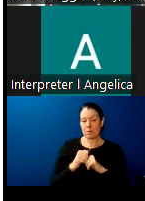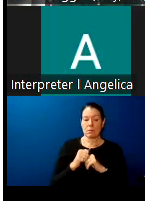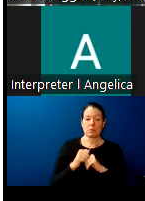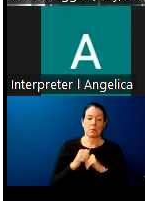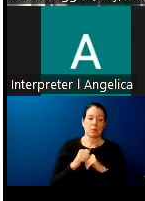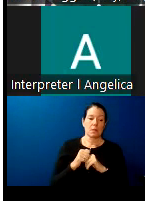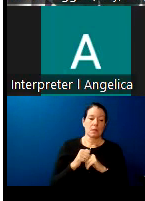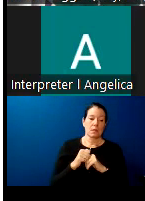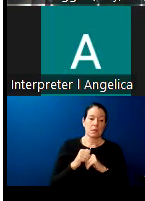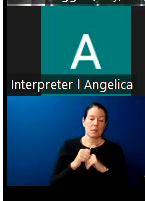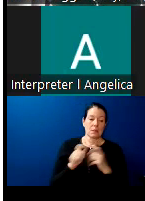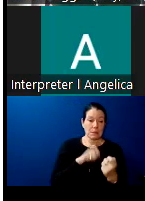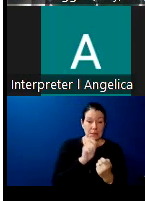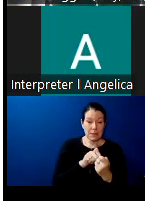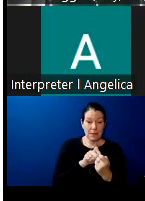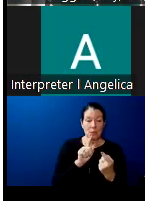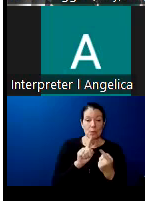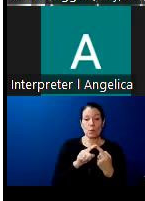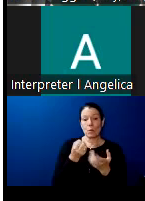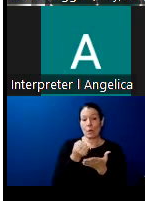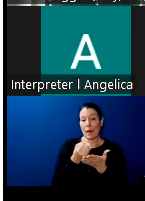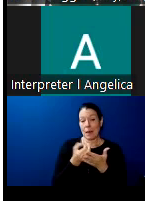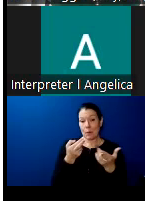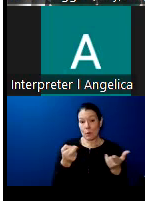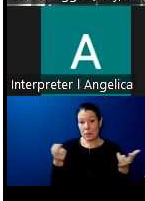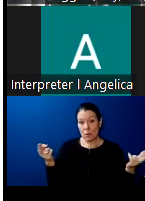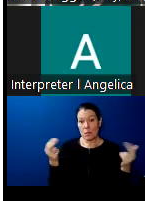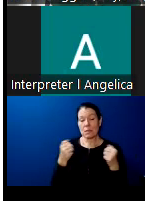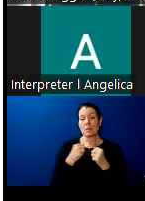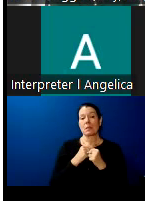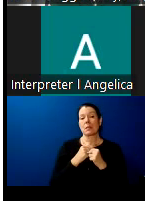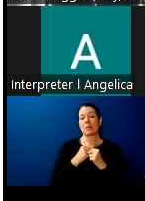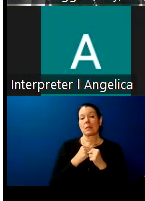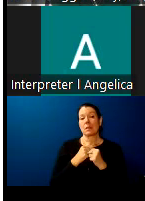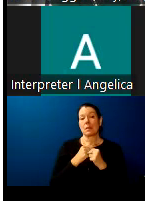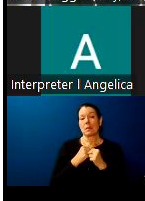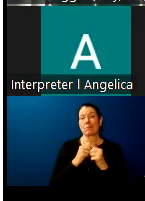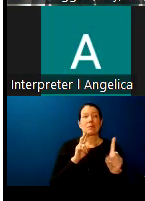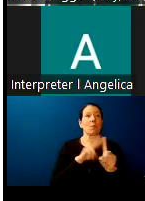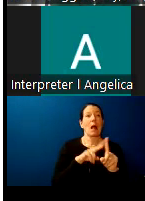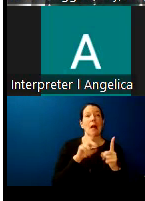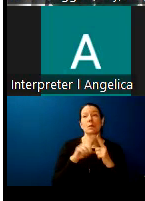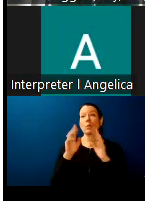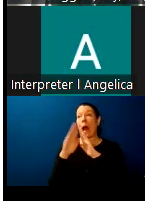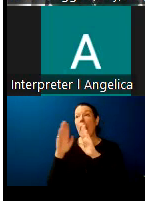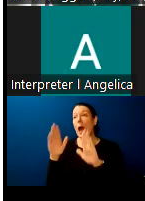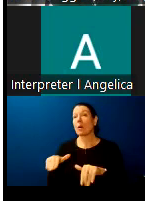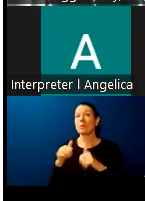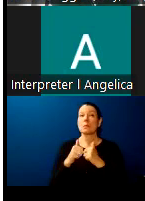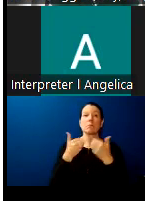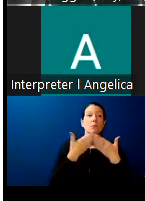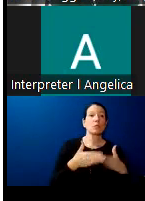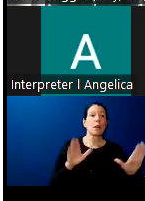are specific to economic resources, whether they apply to housing, whether they're just general